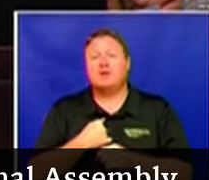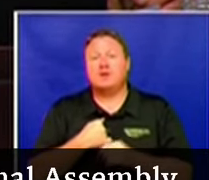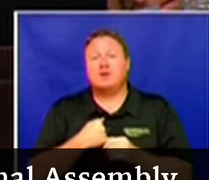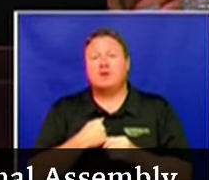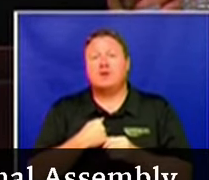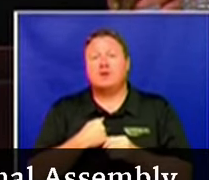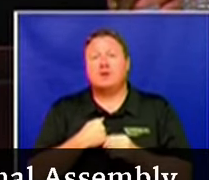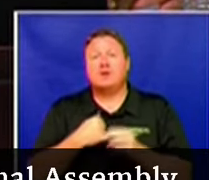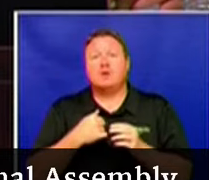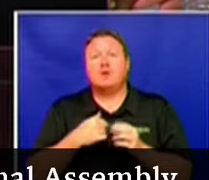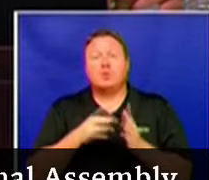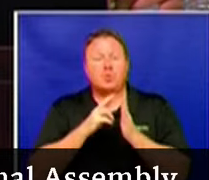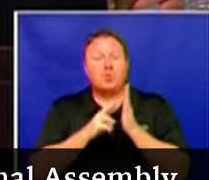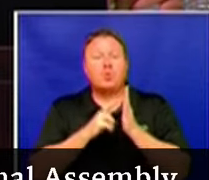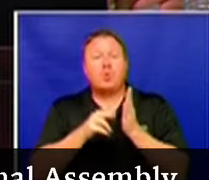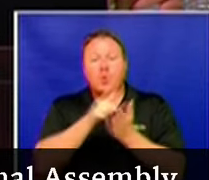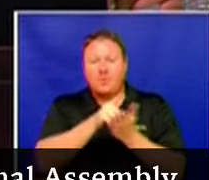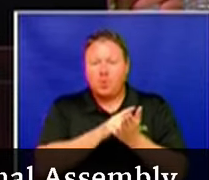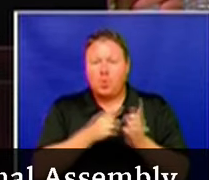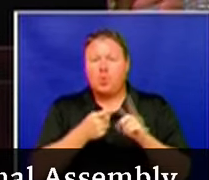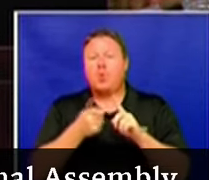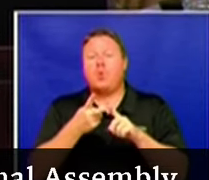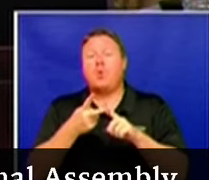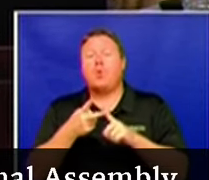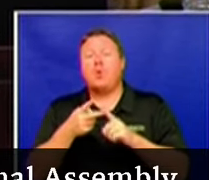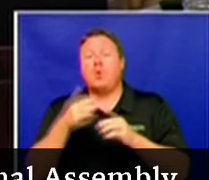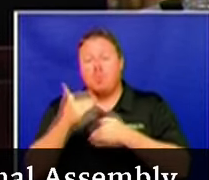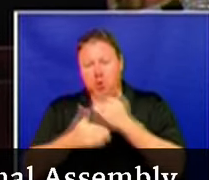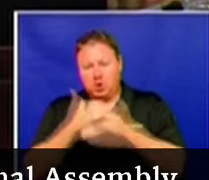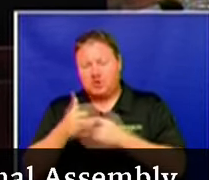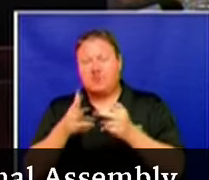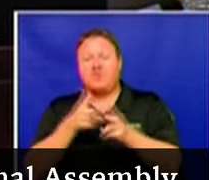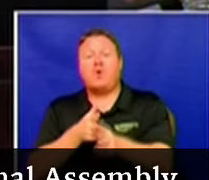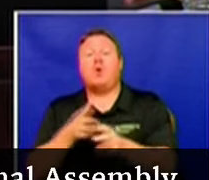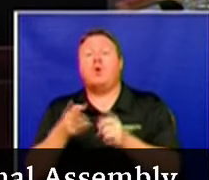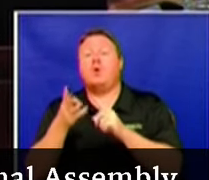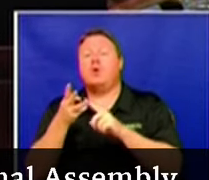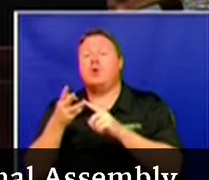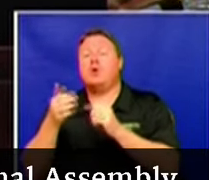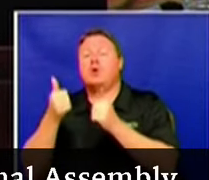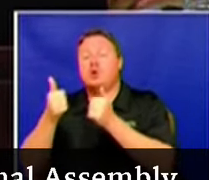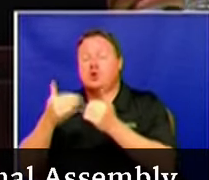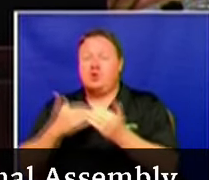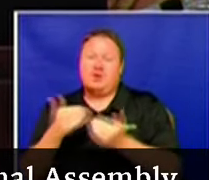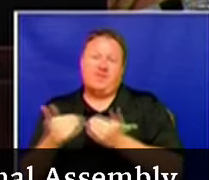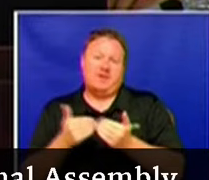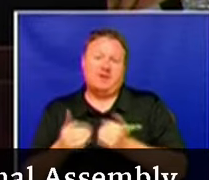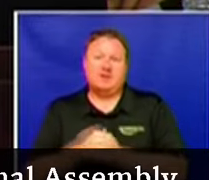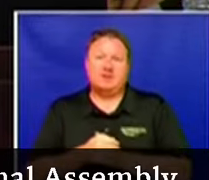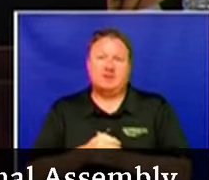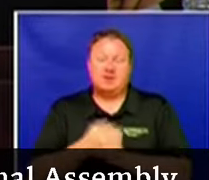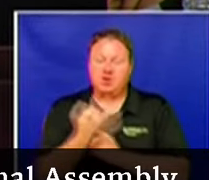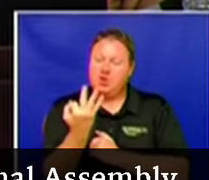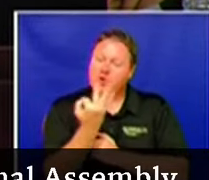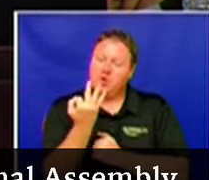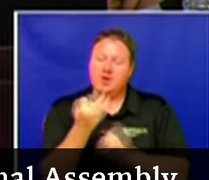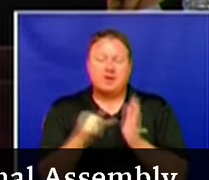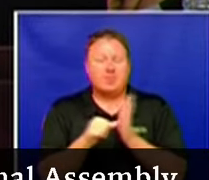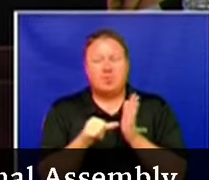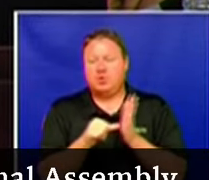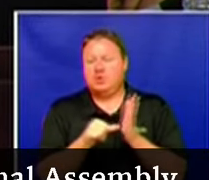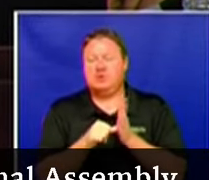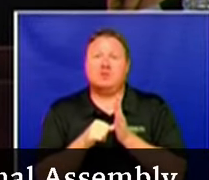law, due process, and good governance. And those to me are very